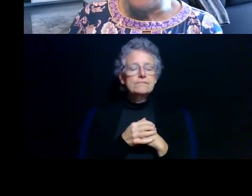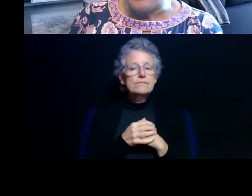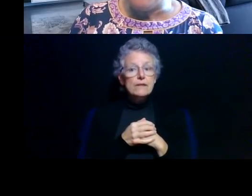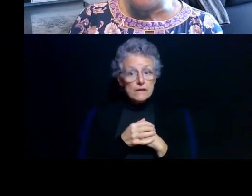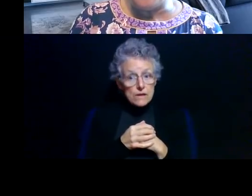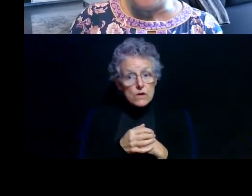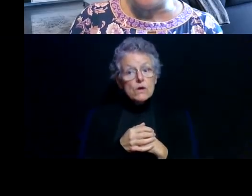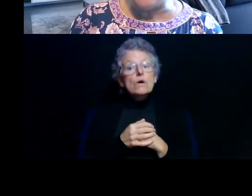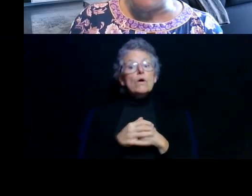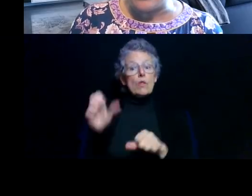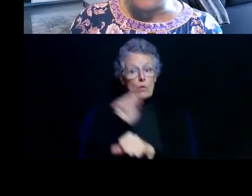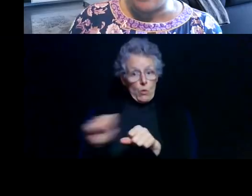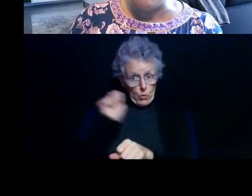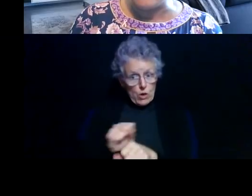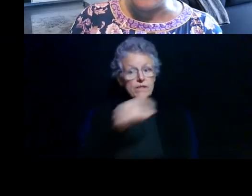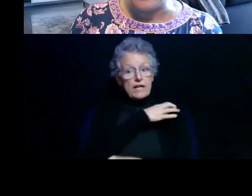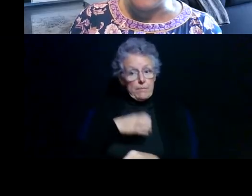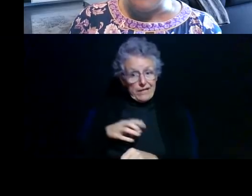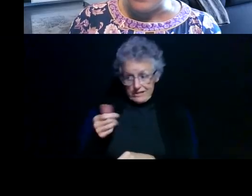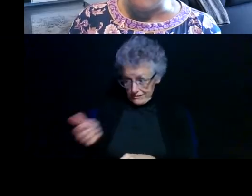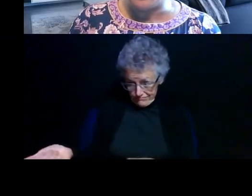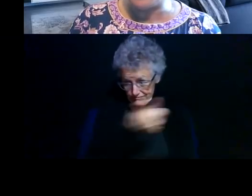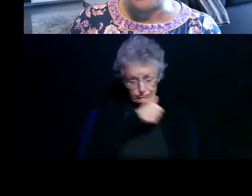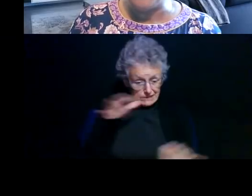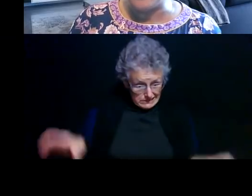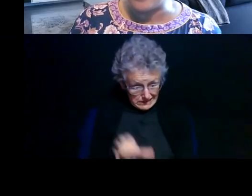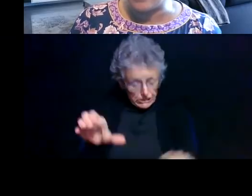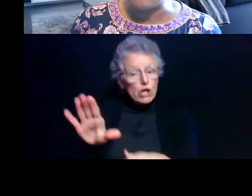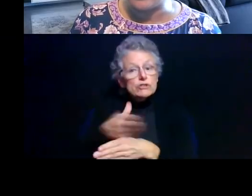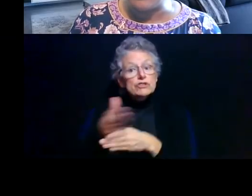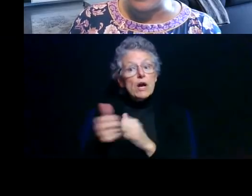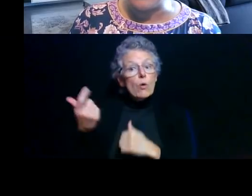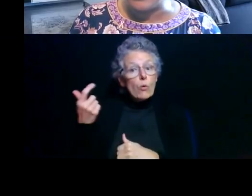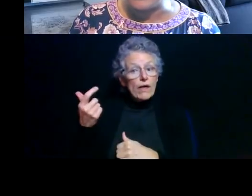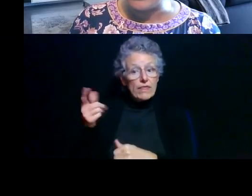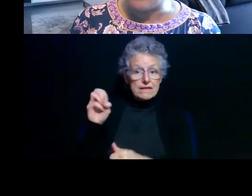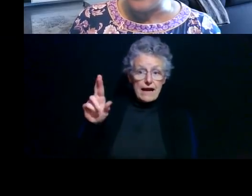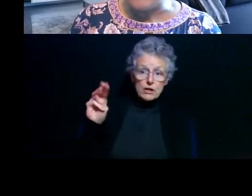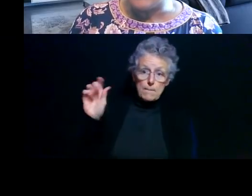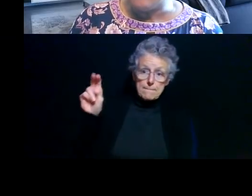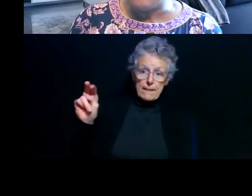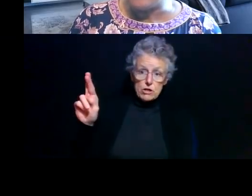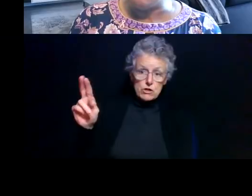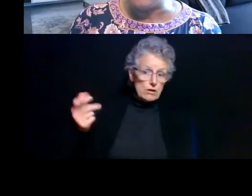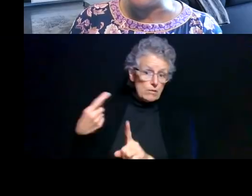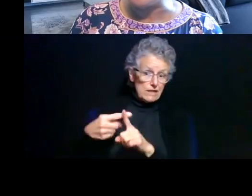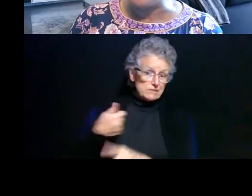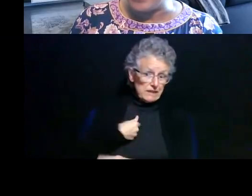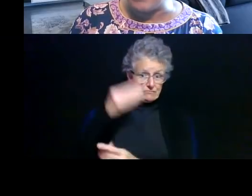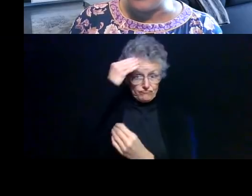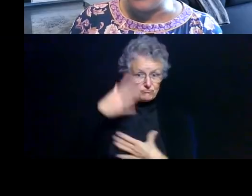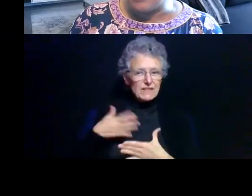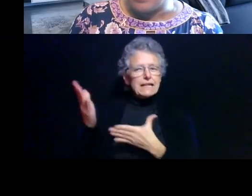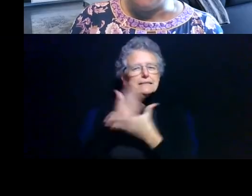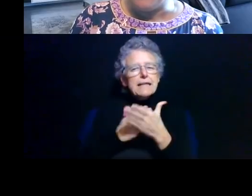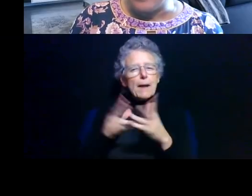So throughout the work that the committees have been doing, they've been able to share with Dr. Miller and myself some of the emerging